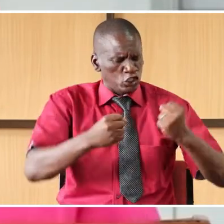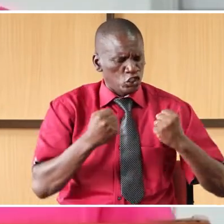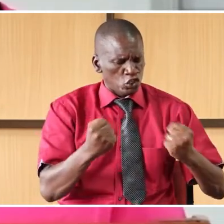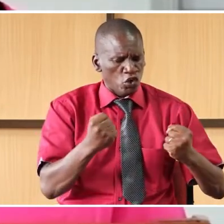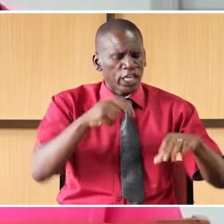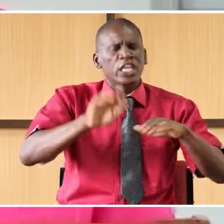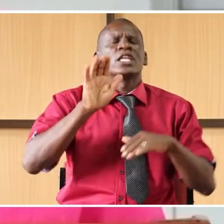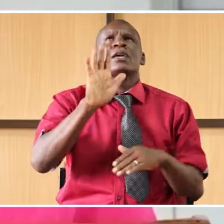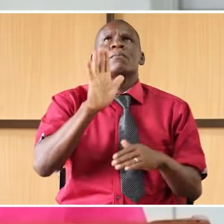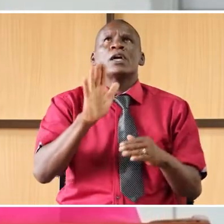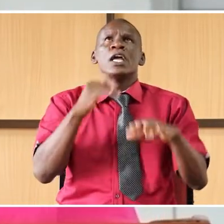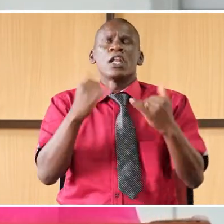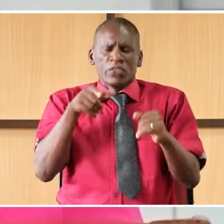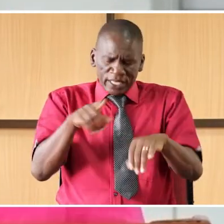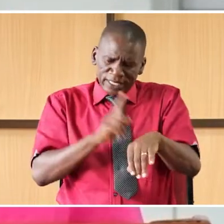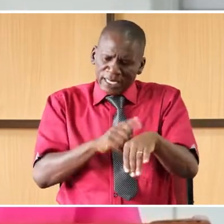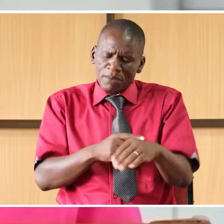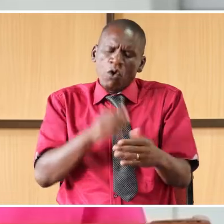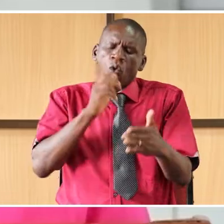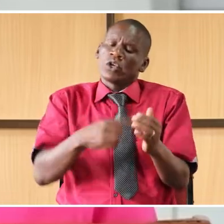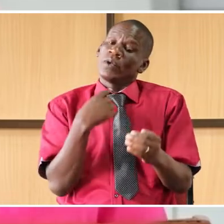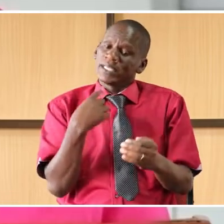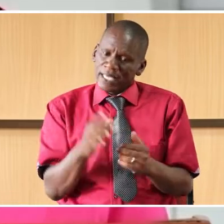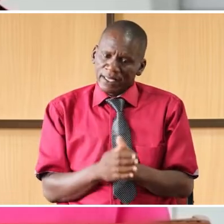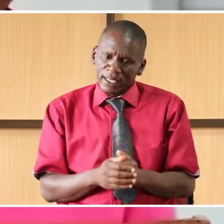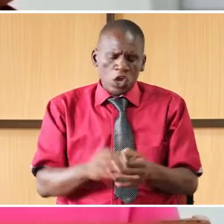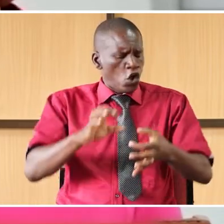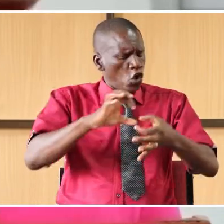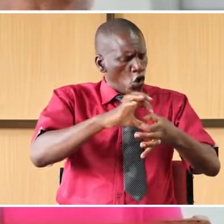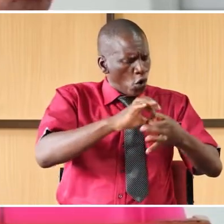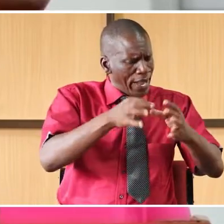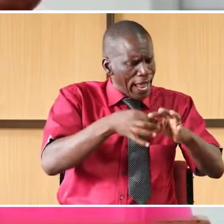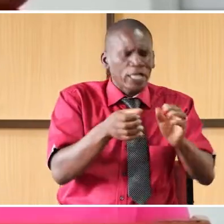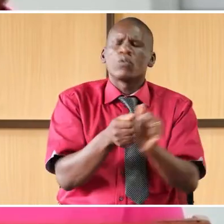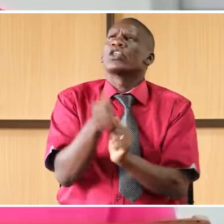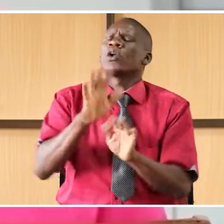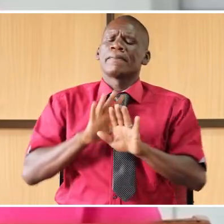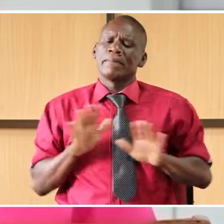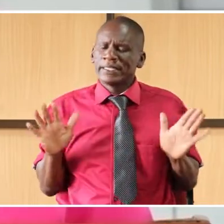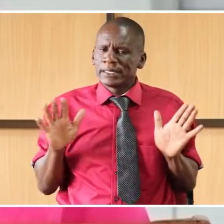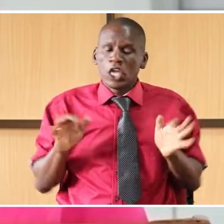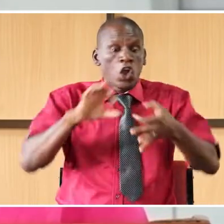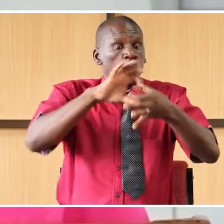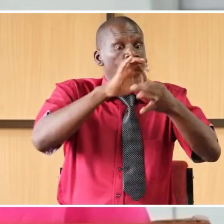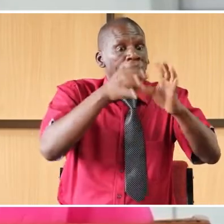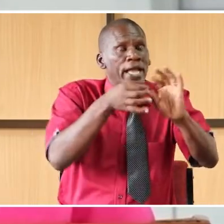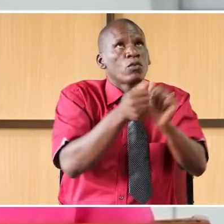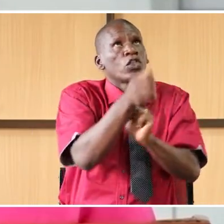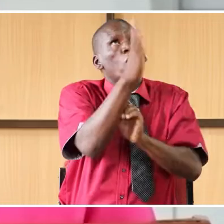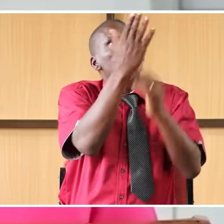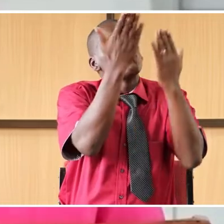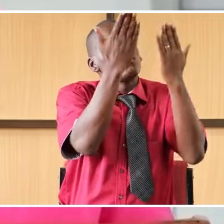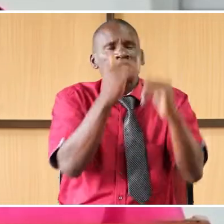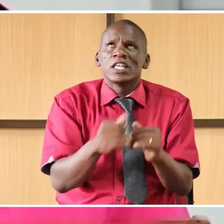him. So in these times, what we are saying is connect with God. Connect with him